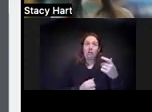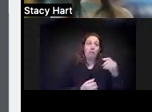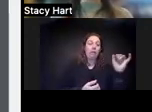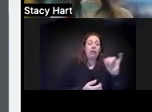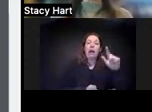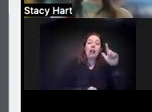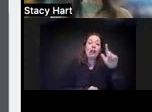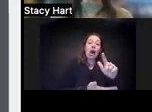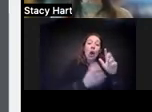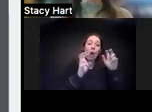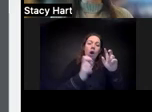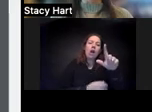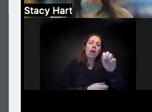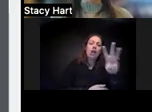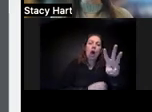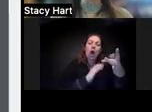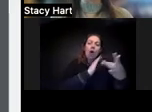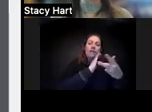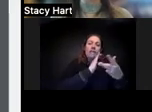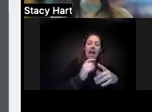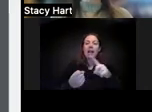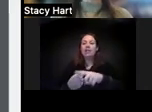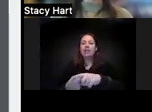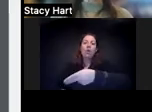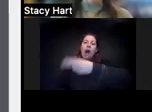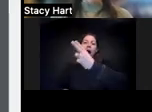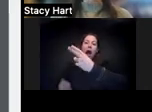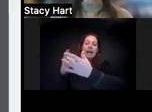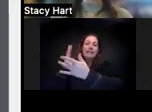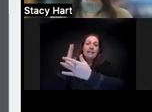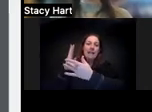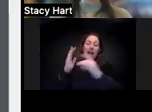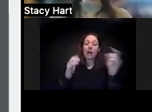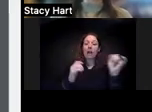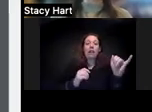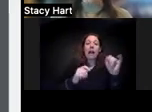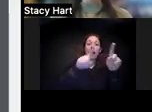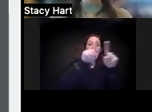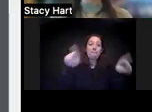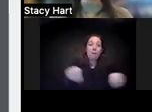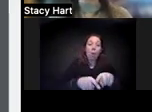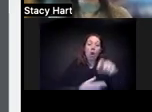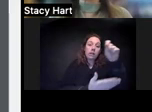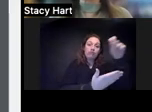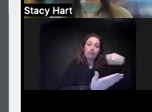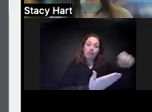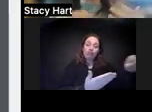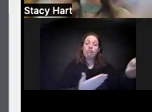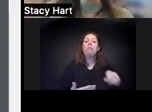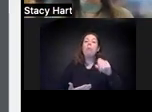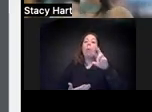tech, a simple communication board to an app on their telephone or iPad